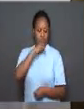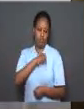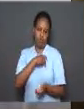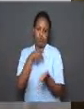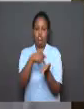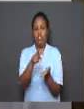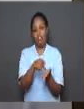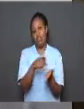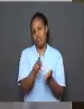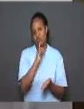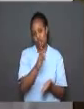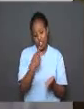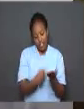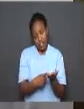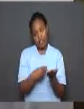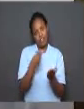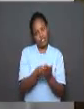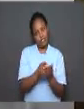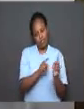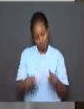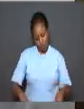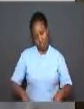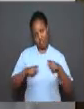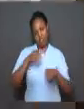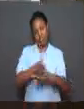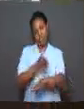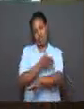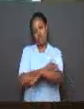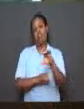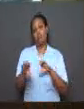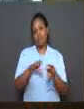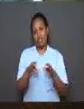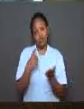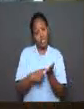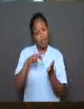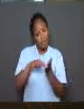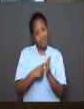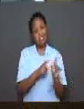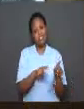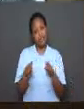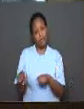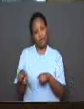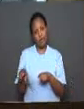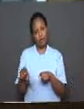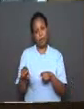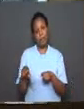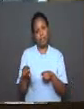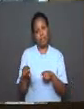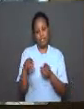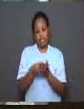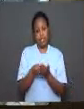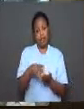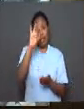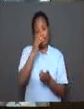wages and use your money to improve your life. This means that the freedom